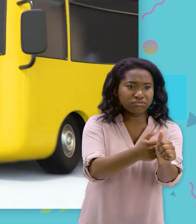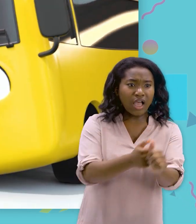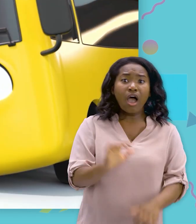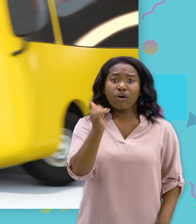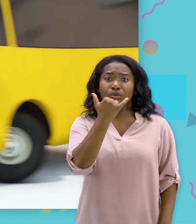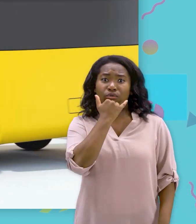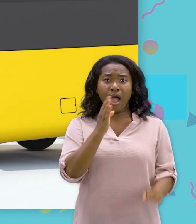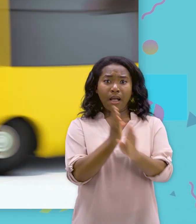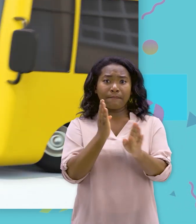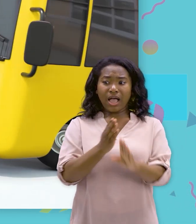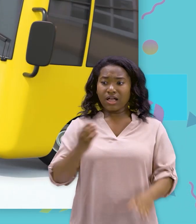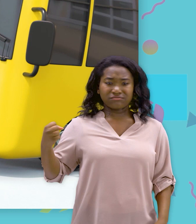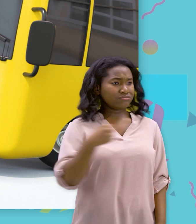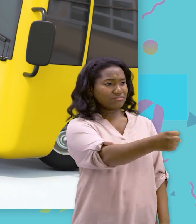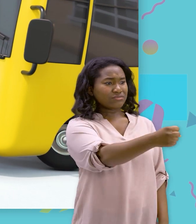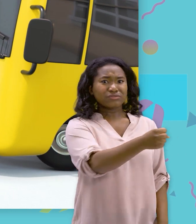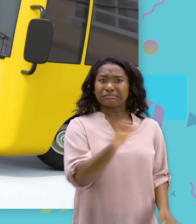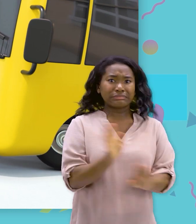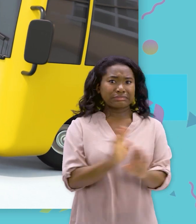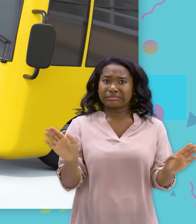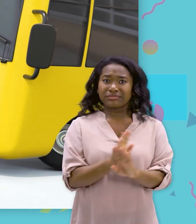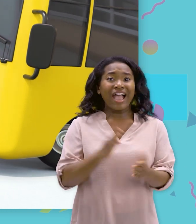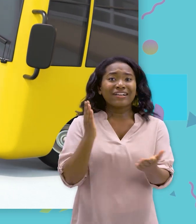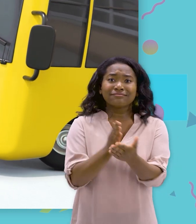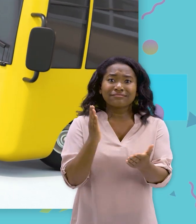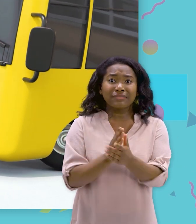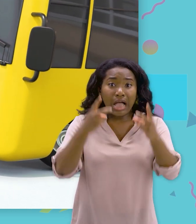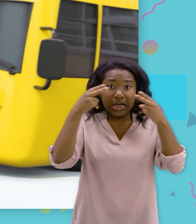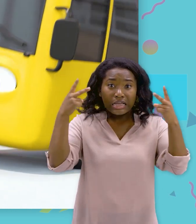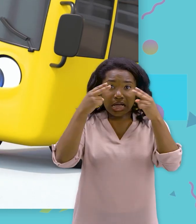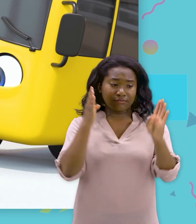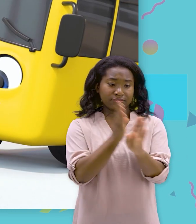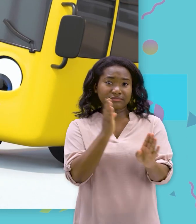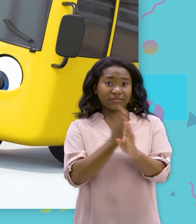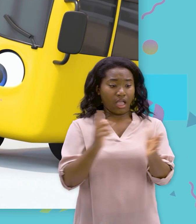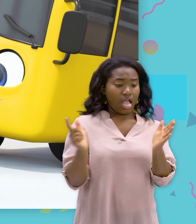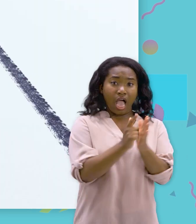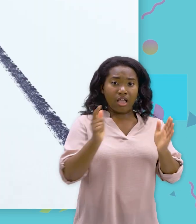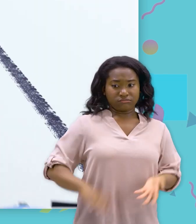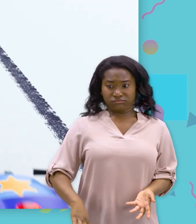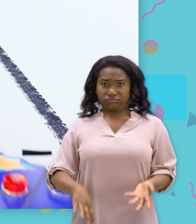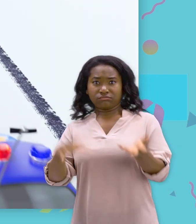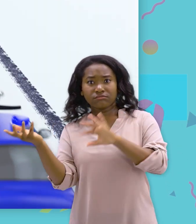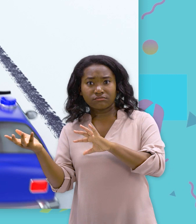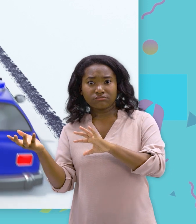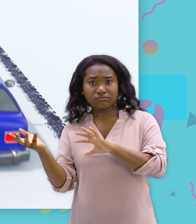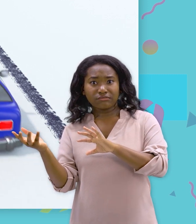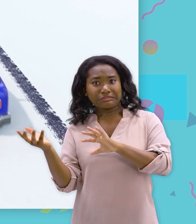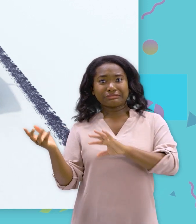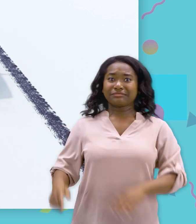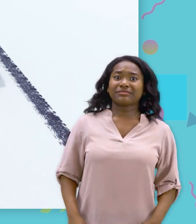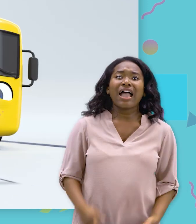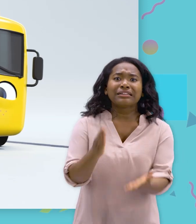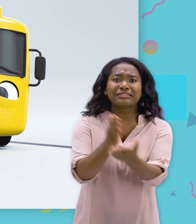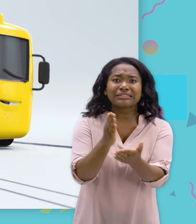trail. Don't put the wrong bus in jail. Stop that bandit, Bandit the Bus. He's breaking the law, and he's